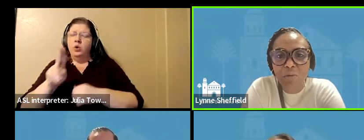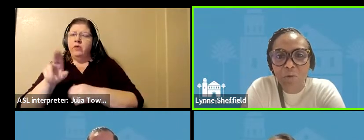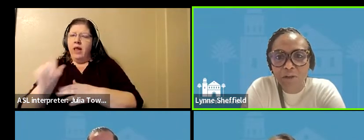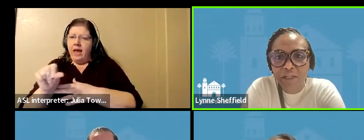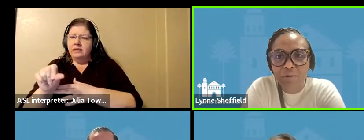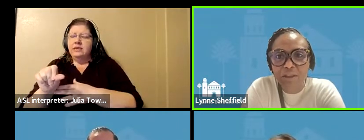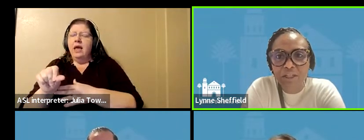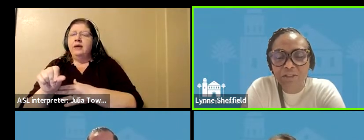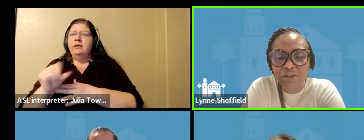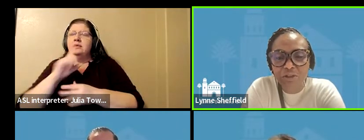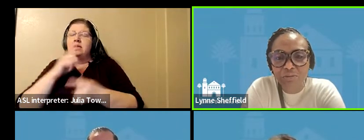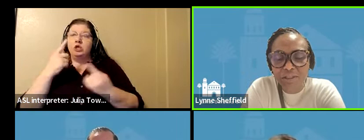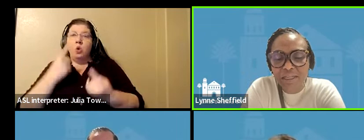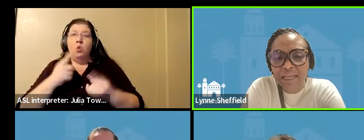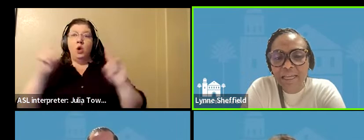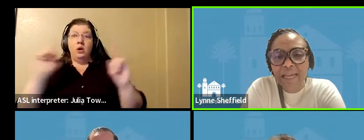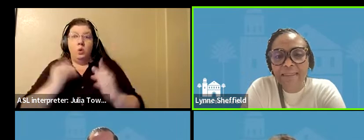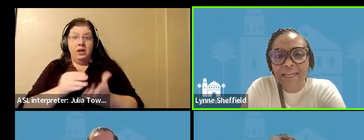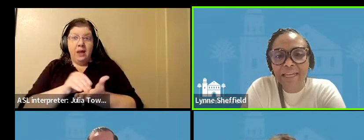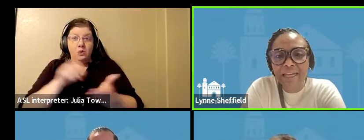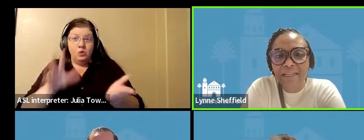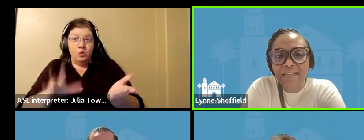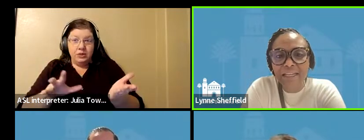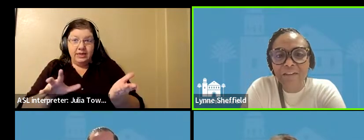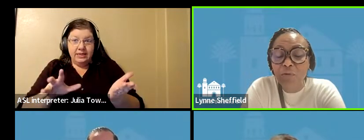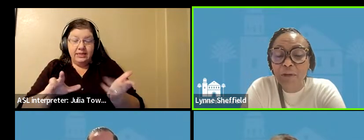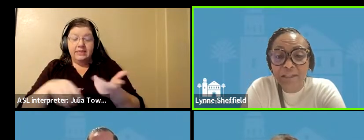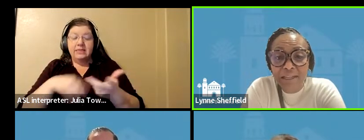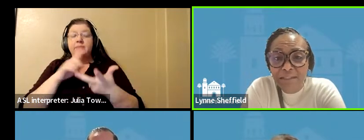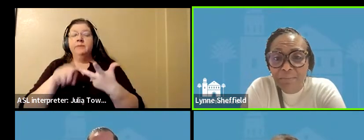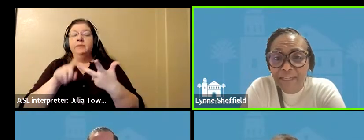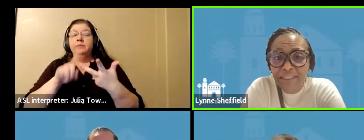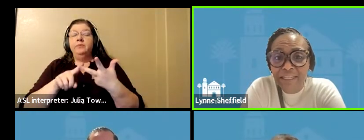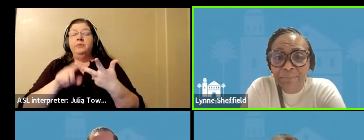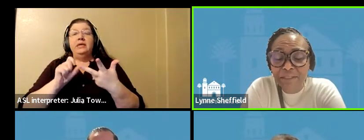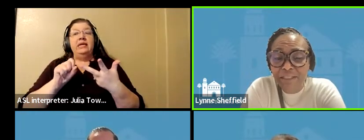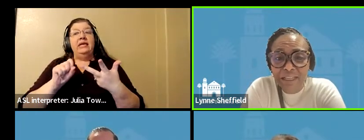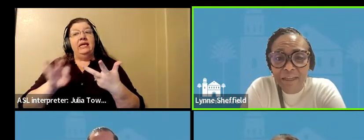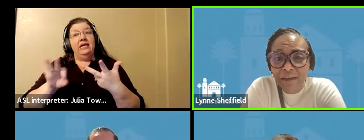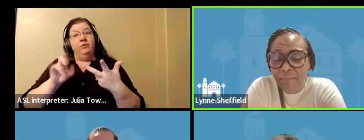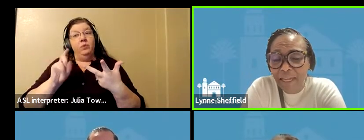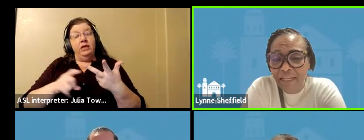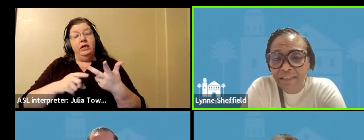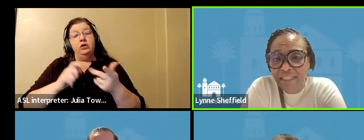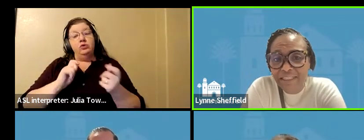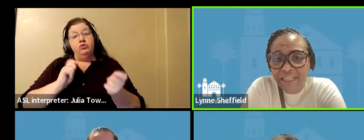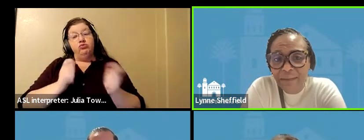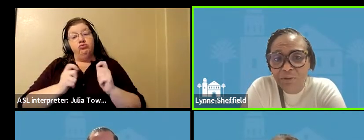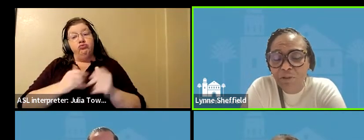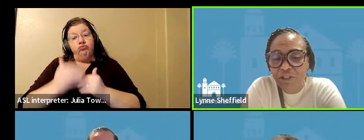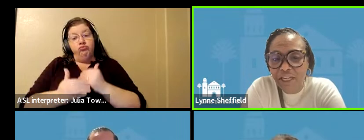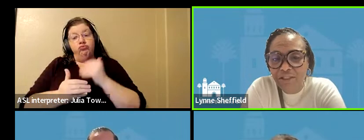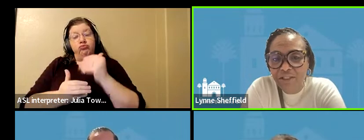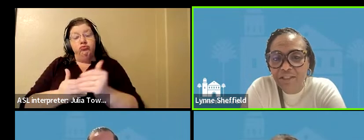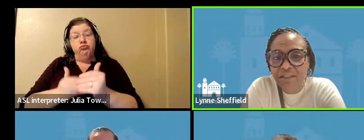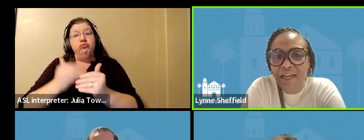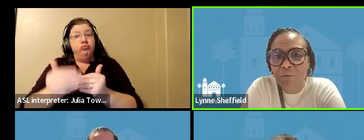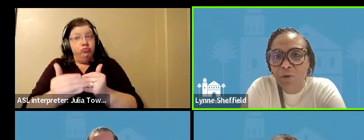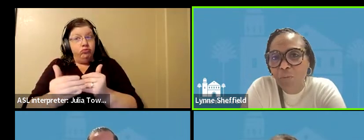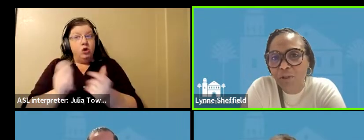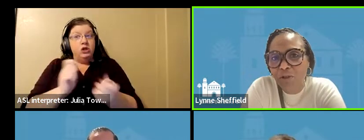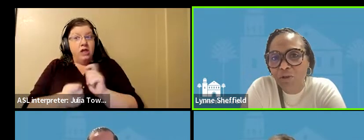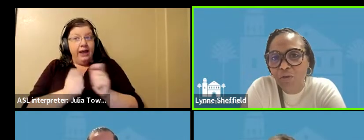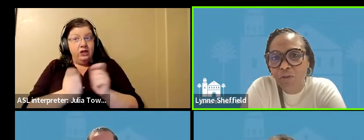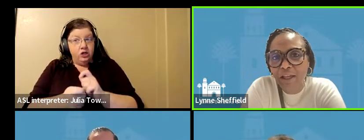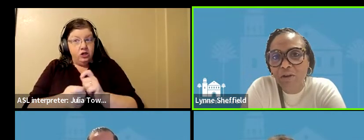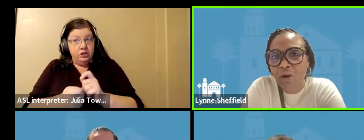is working with our students. And then if we need to make next steps or changes, that